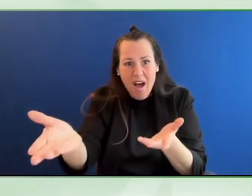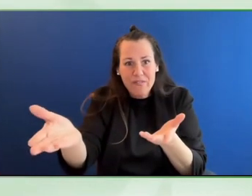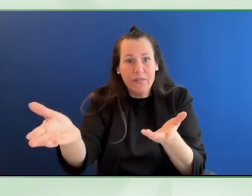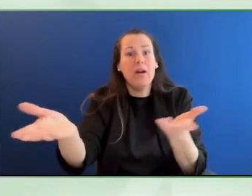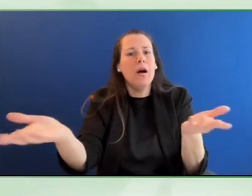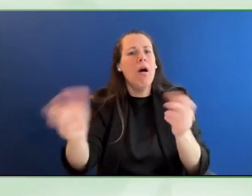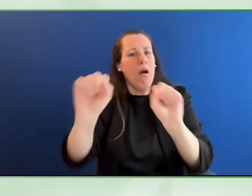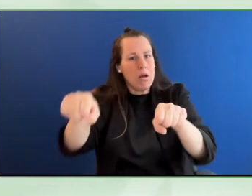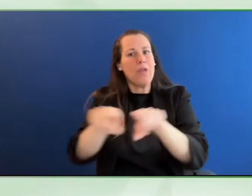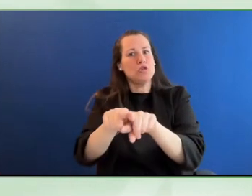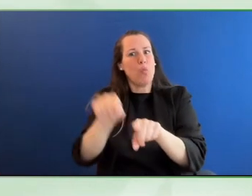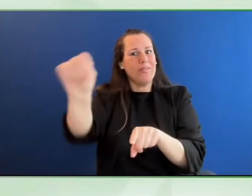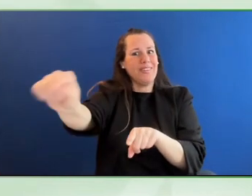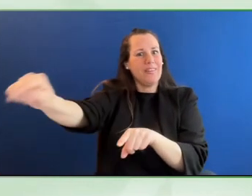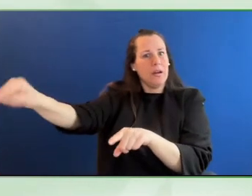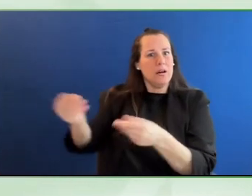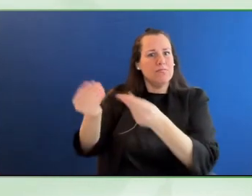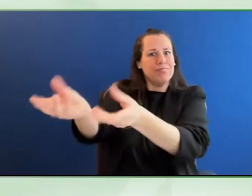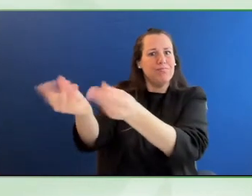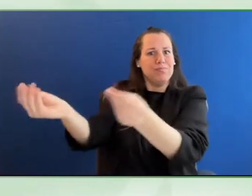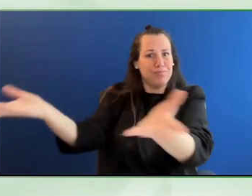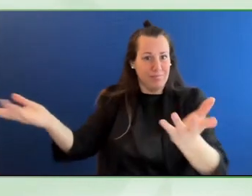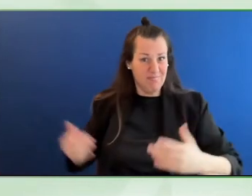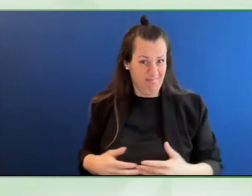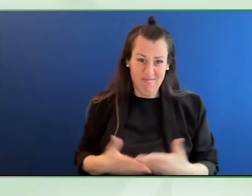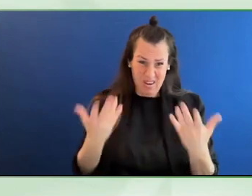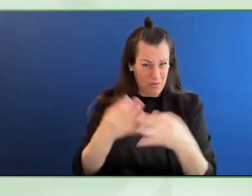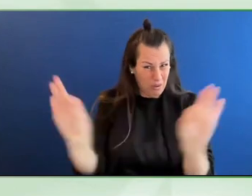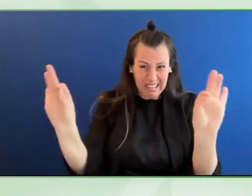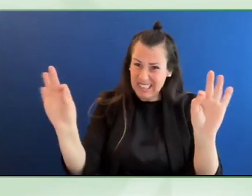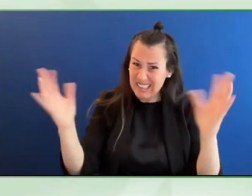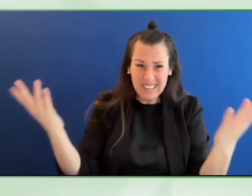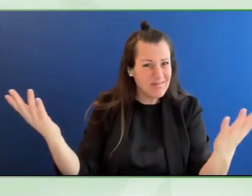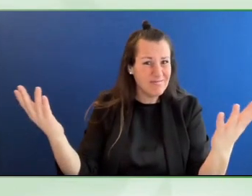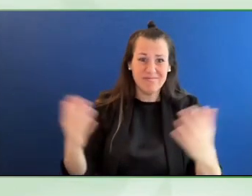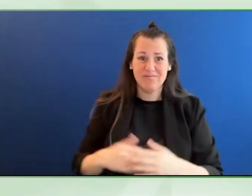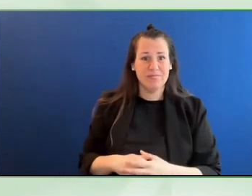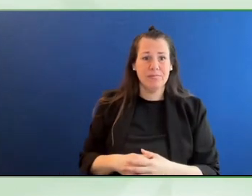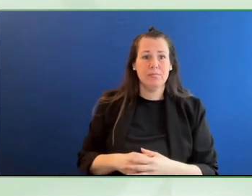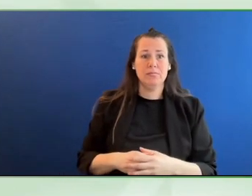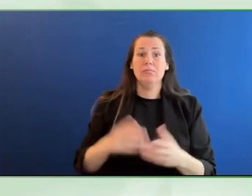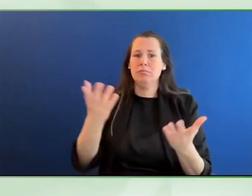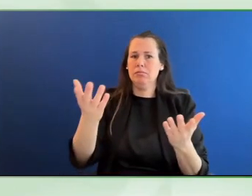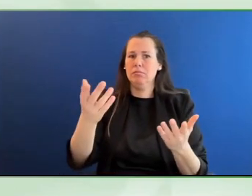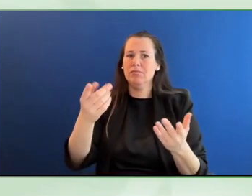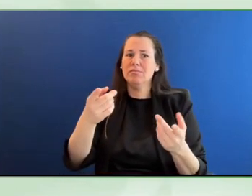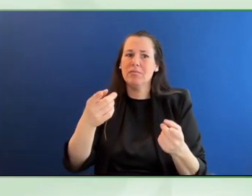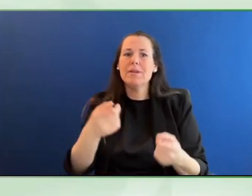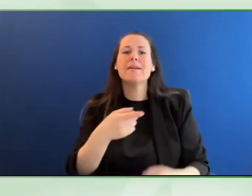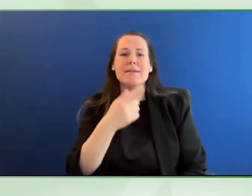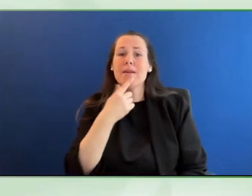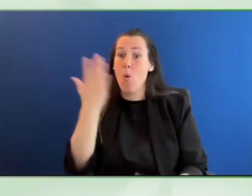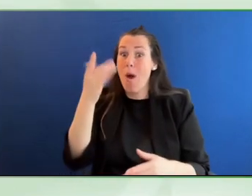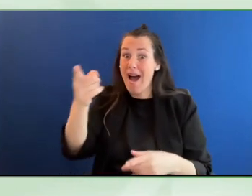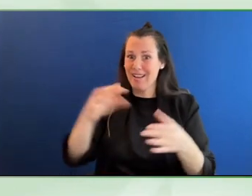It's free, and so there's no good commercial except to sell user data. And this is entirely secure and private, so that's part of the